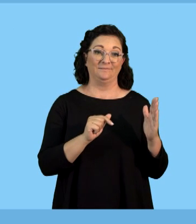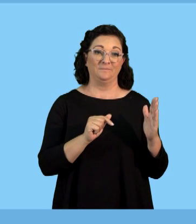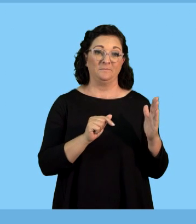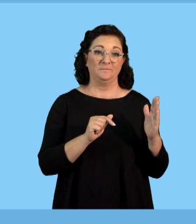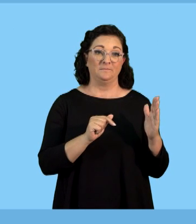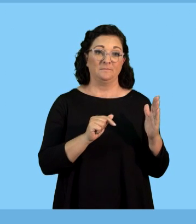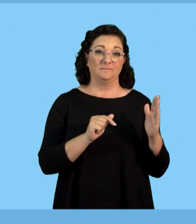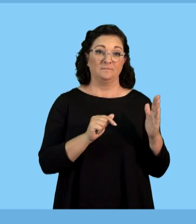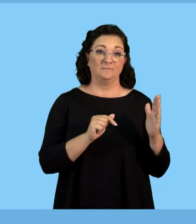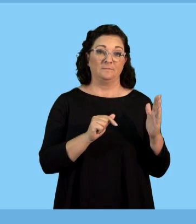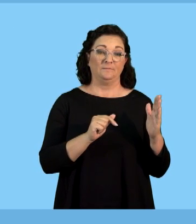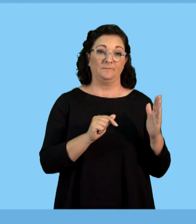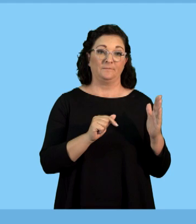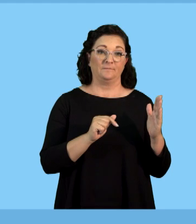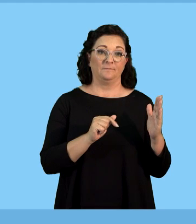that